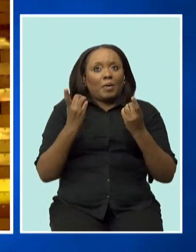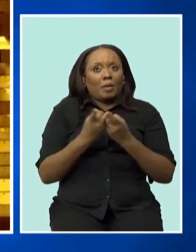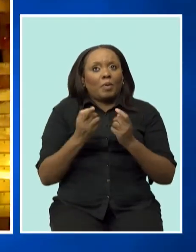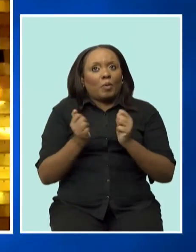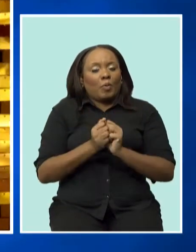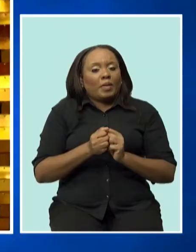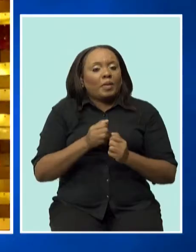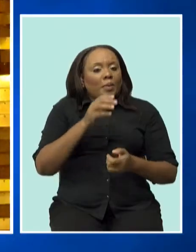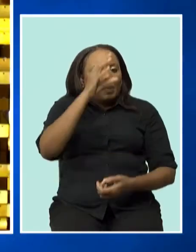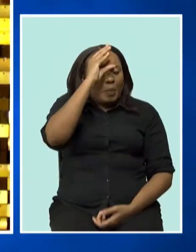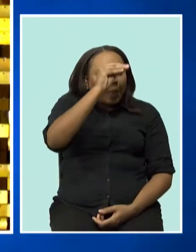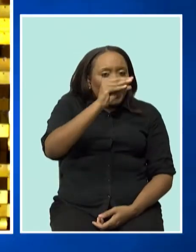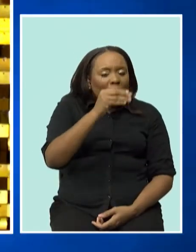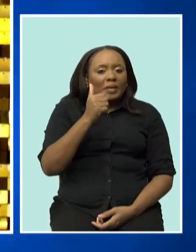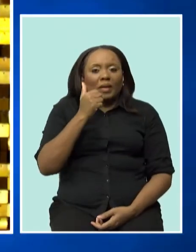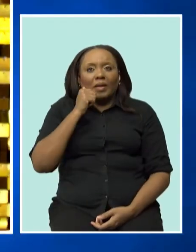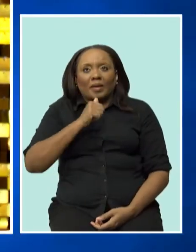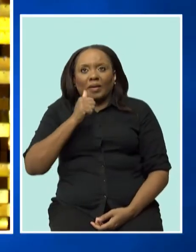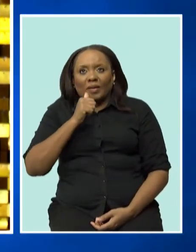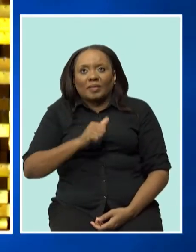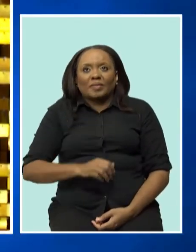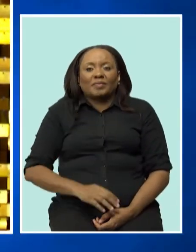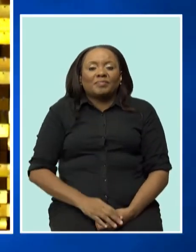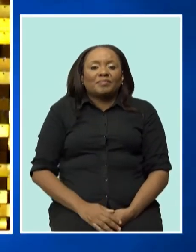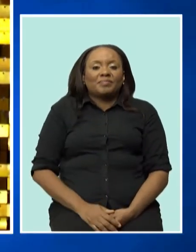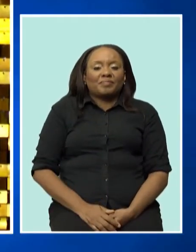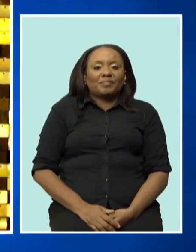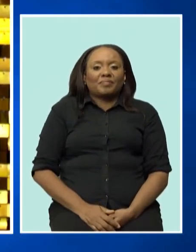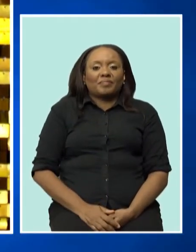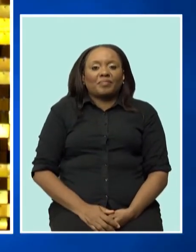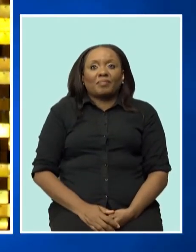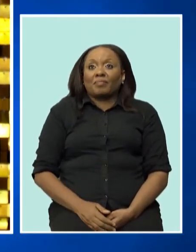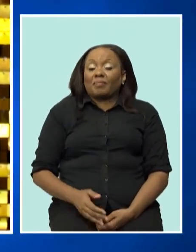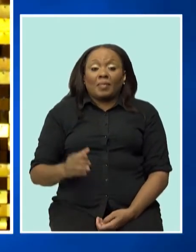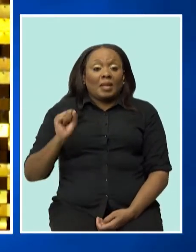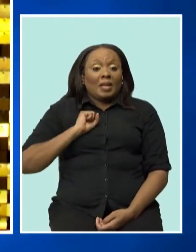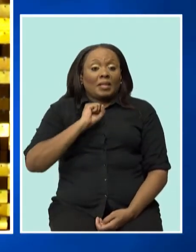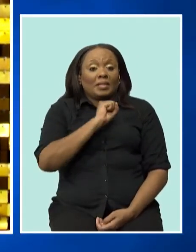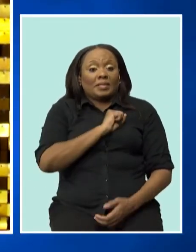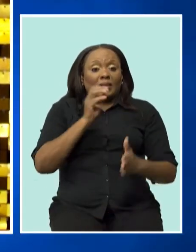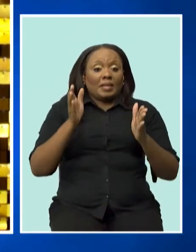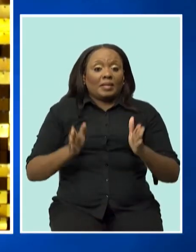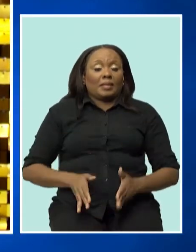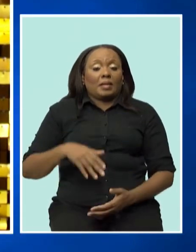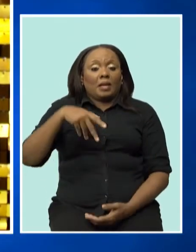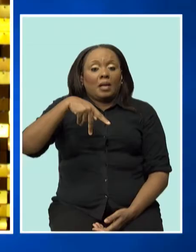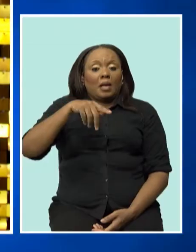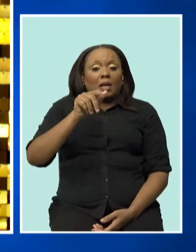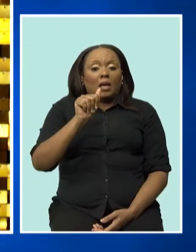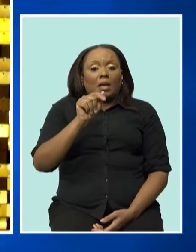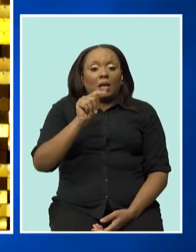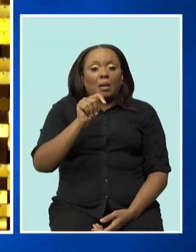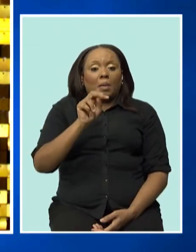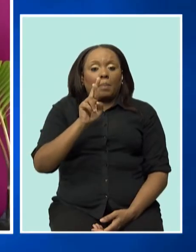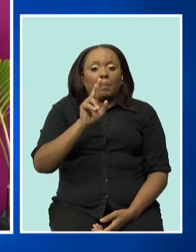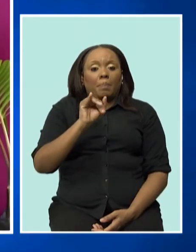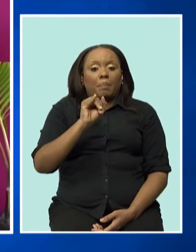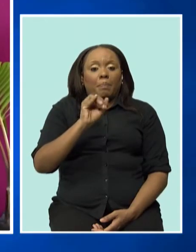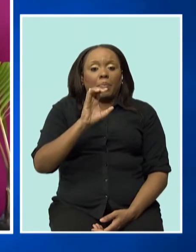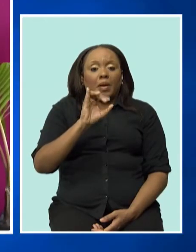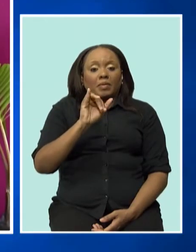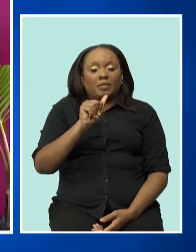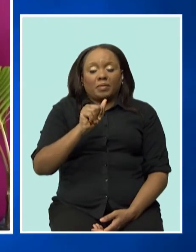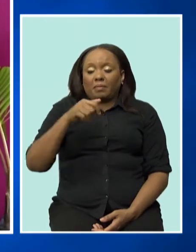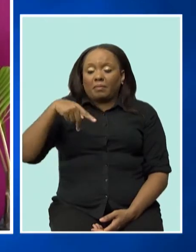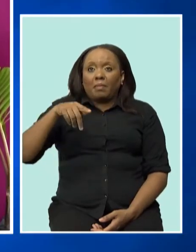and girls. And in her feature address, Senator Patricia Parrish, who is also the CEO of the Barbados Labour Party,